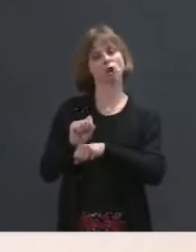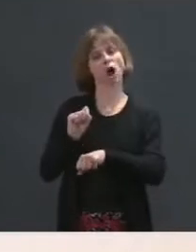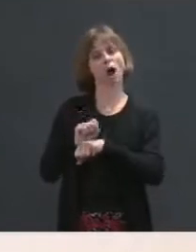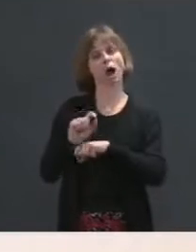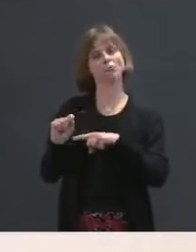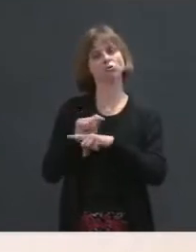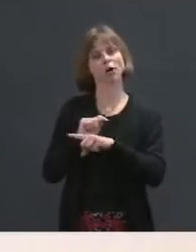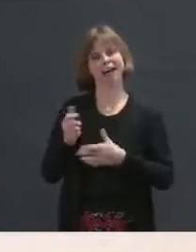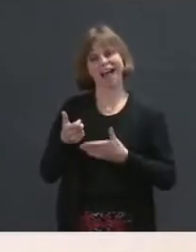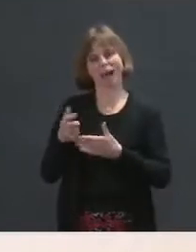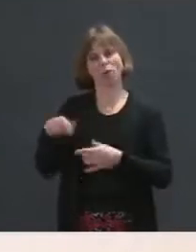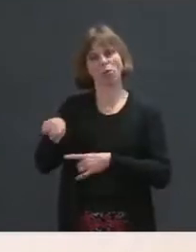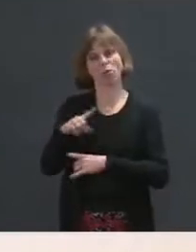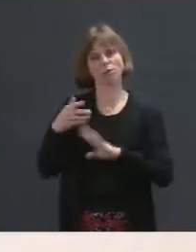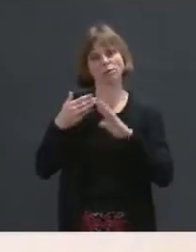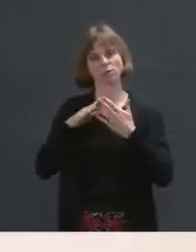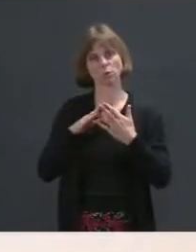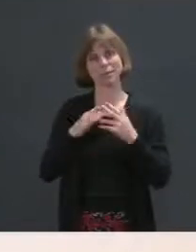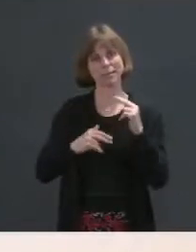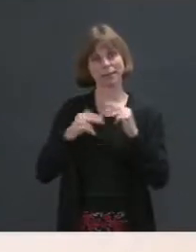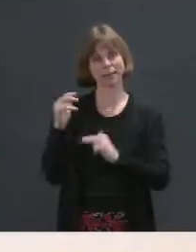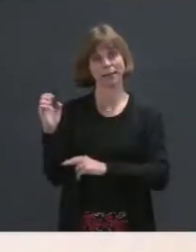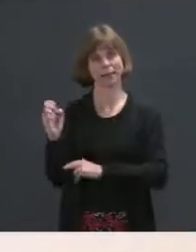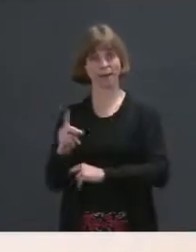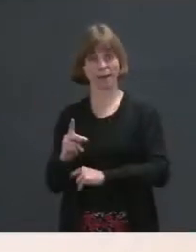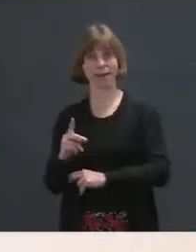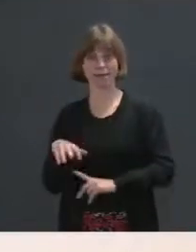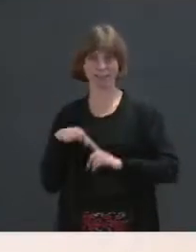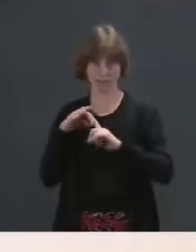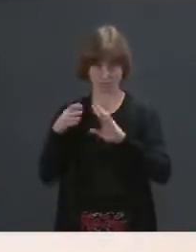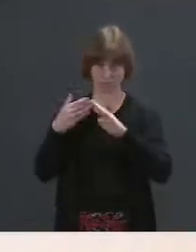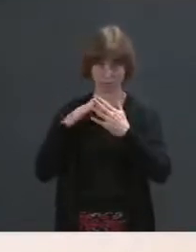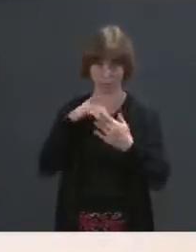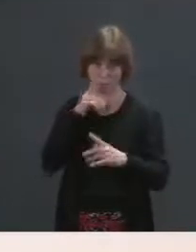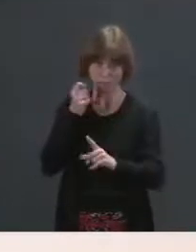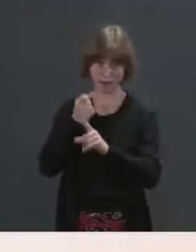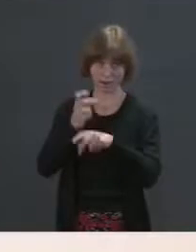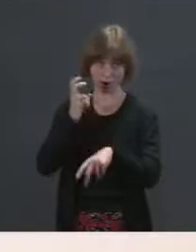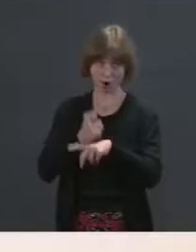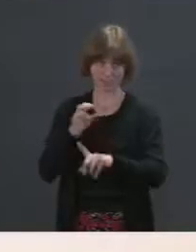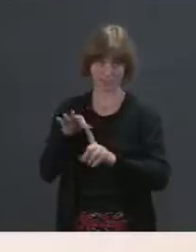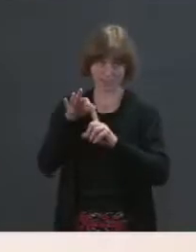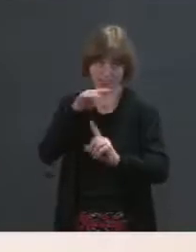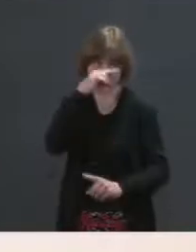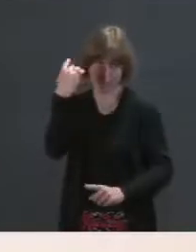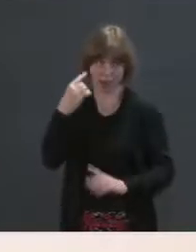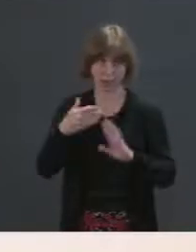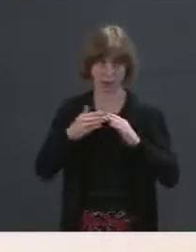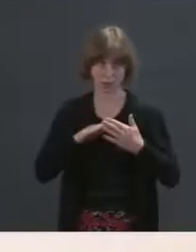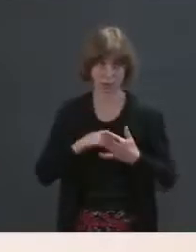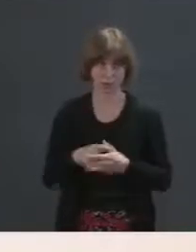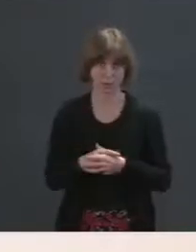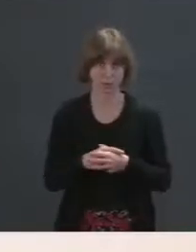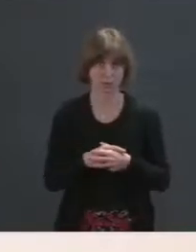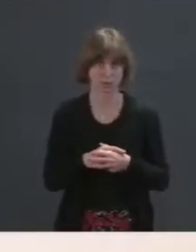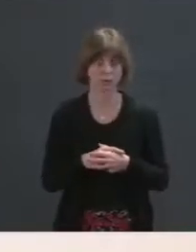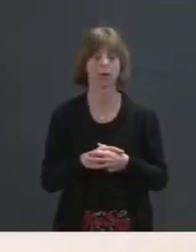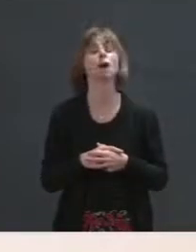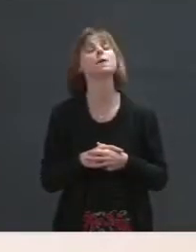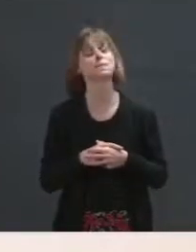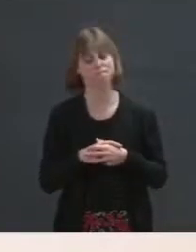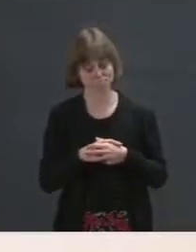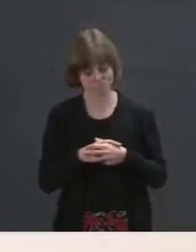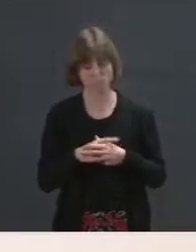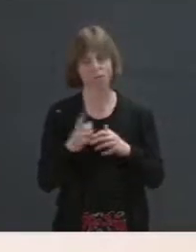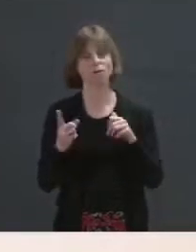this pandemic, specifically communities that have been hit hard, such as Black communities? Sure. Well, let me first say that the American